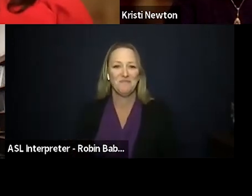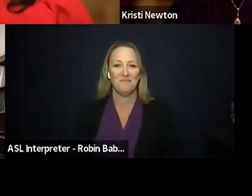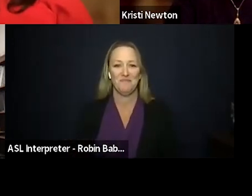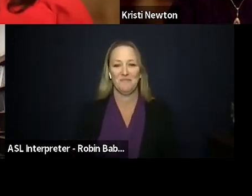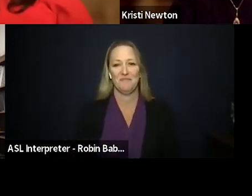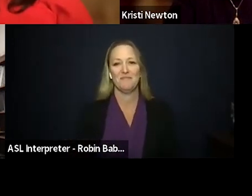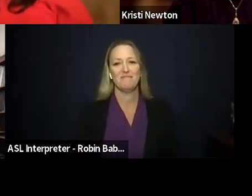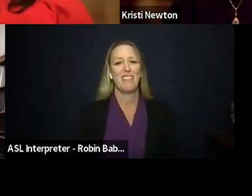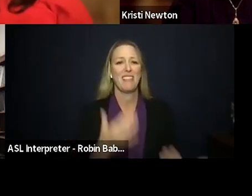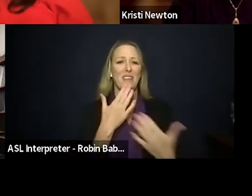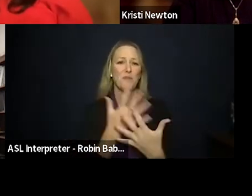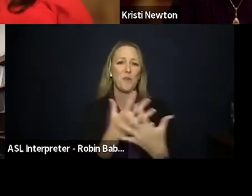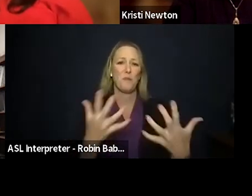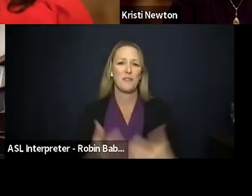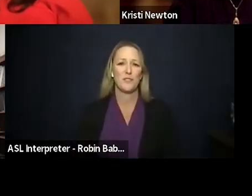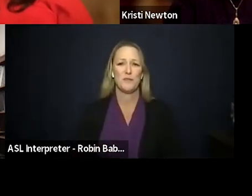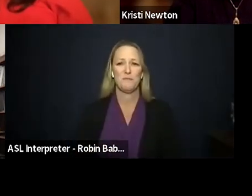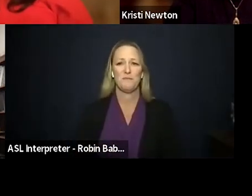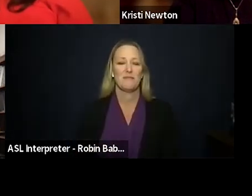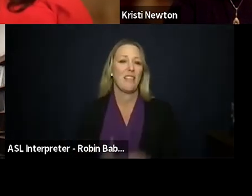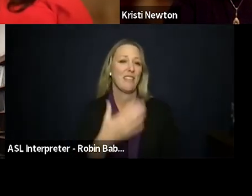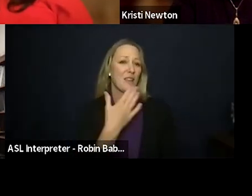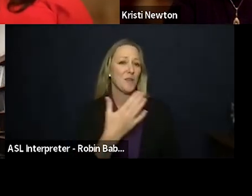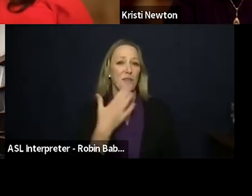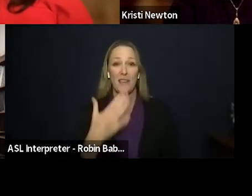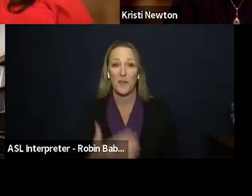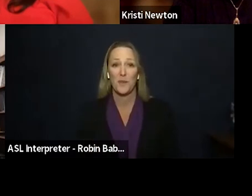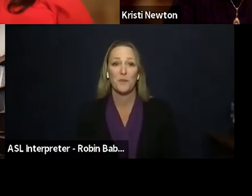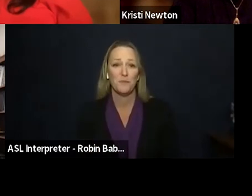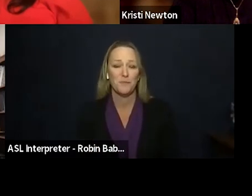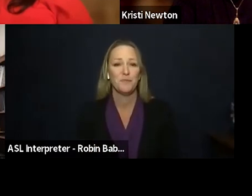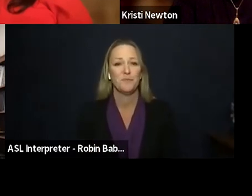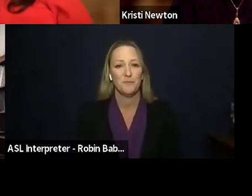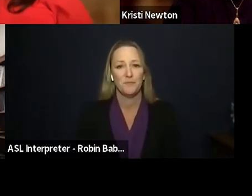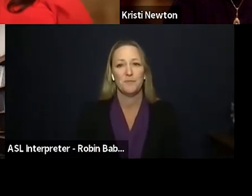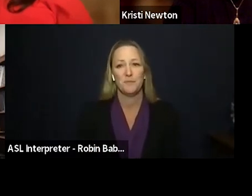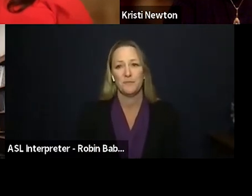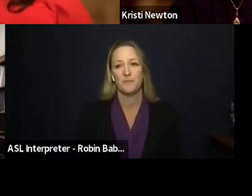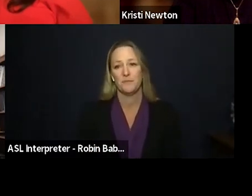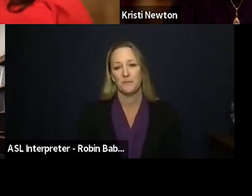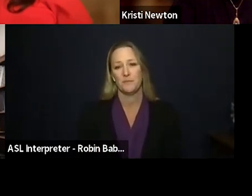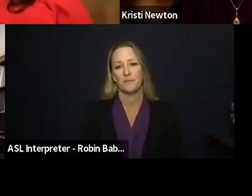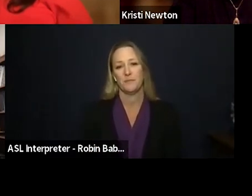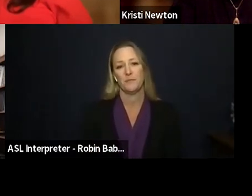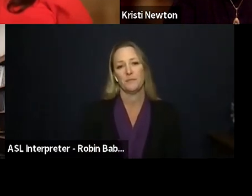you so much thank you very much thank you